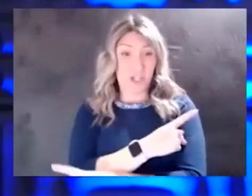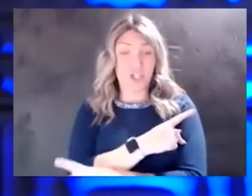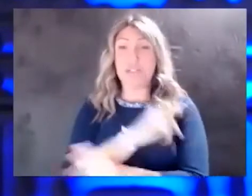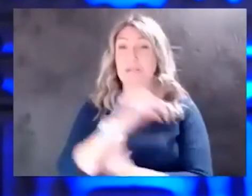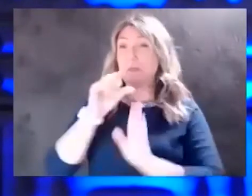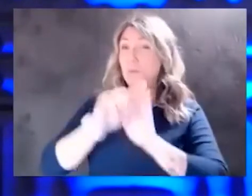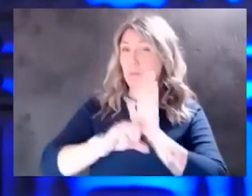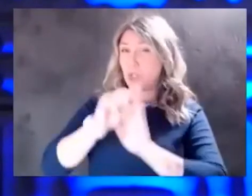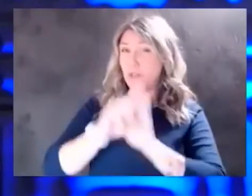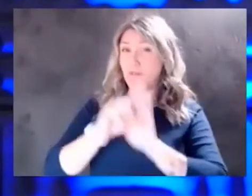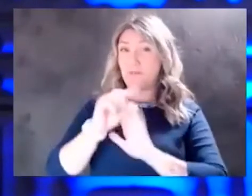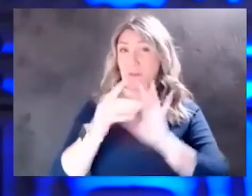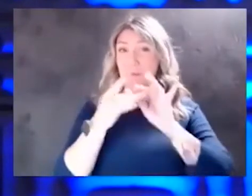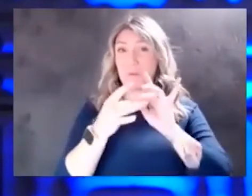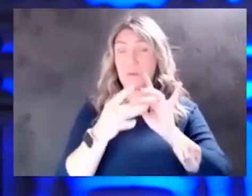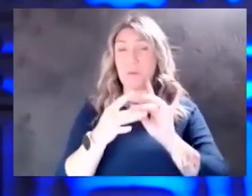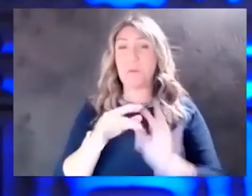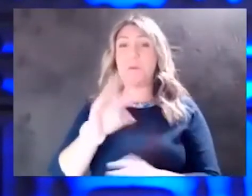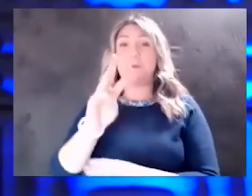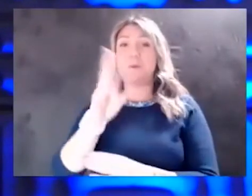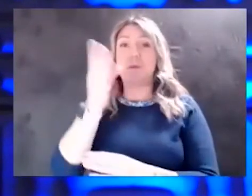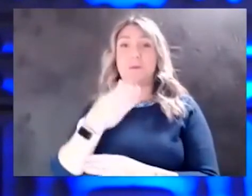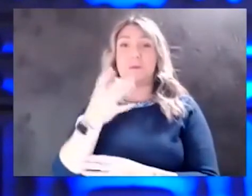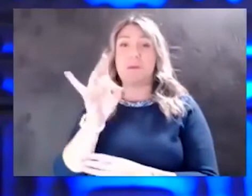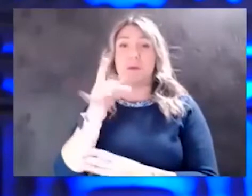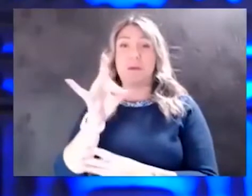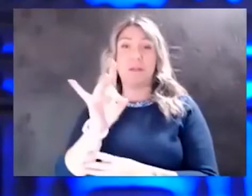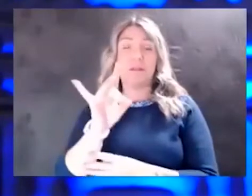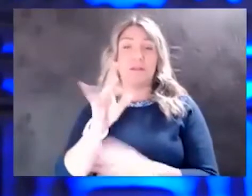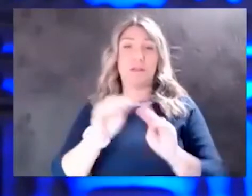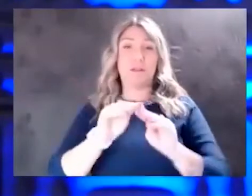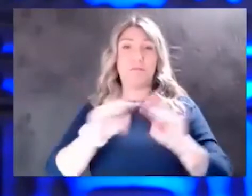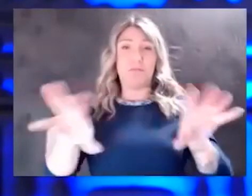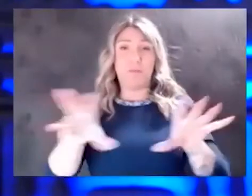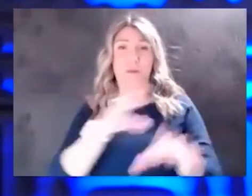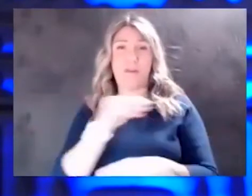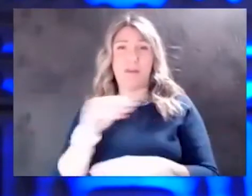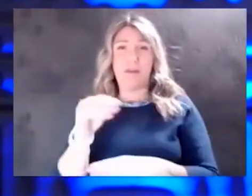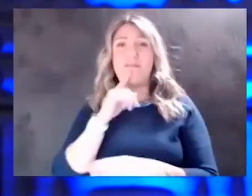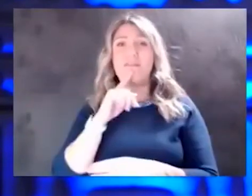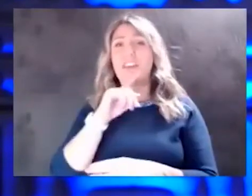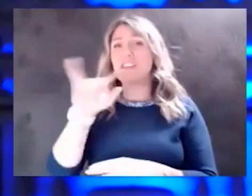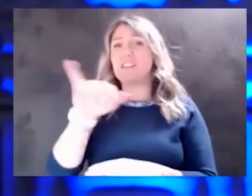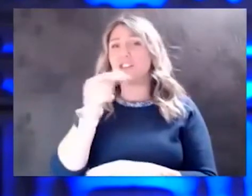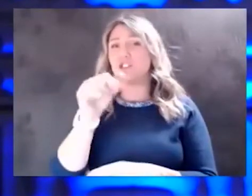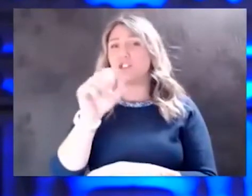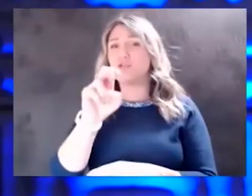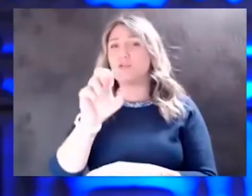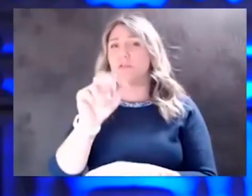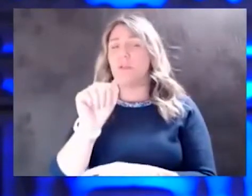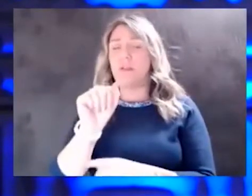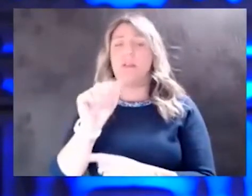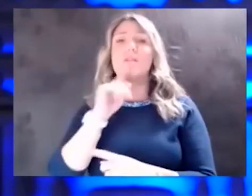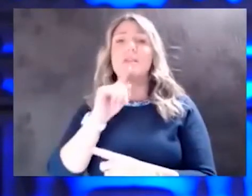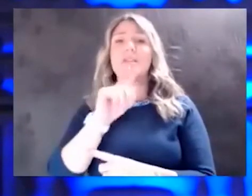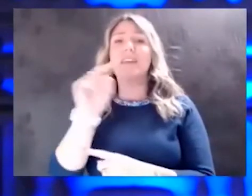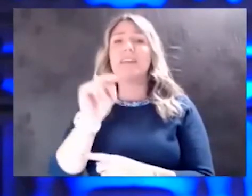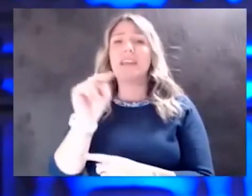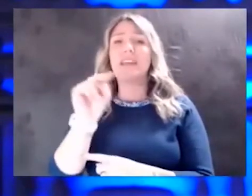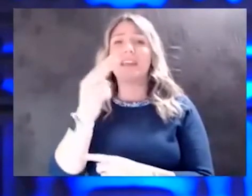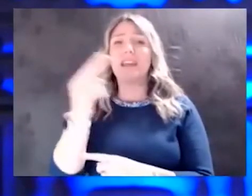their 6/18 release. And Jean said on the NHS website, which is in the UK, they